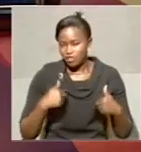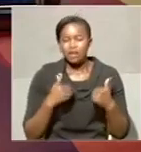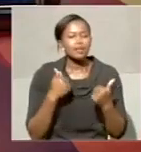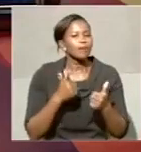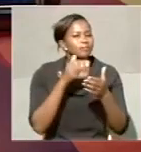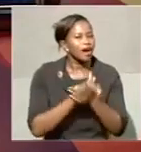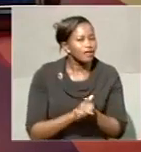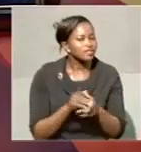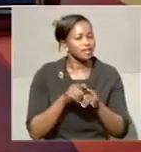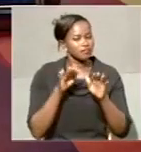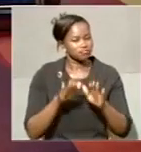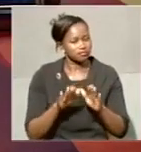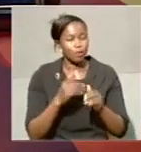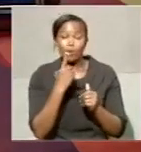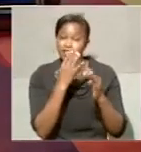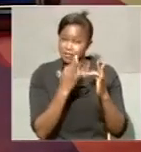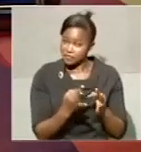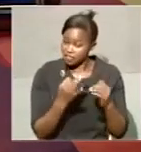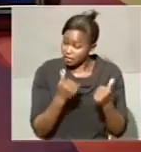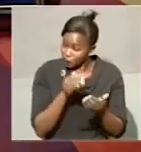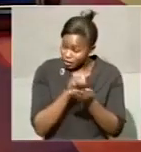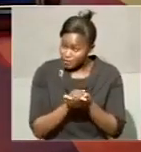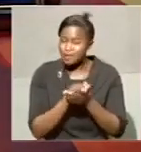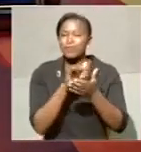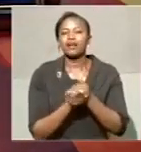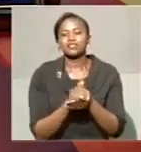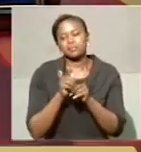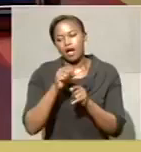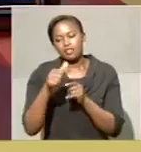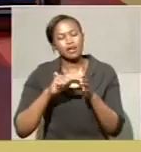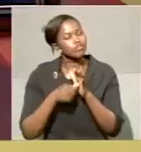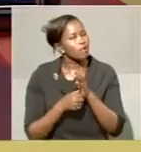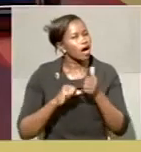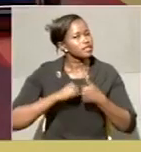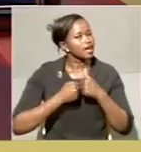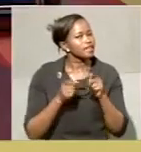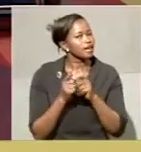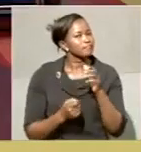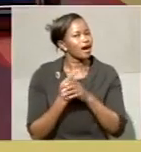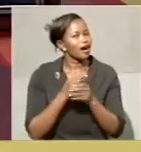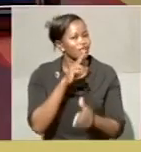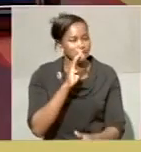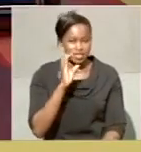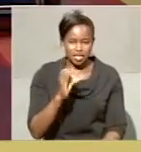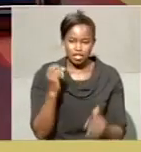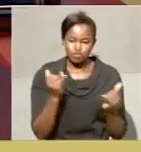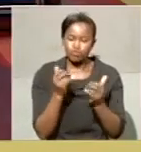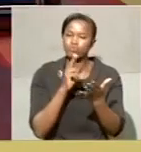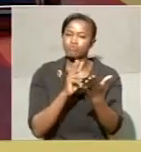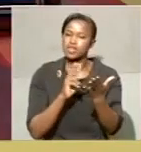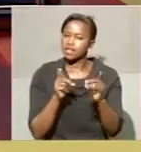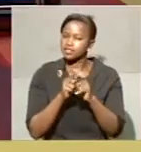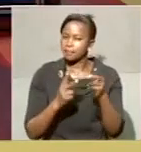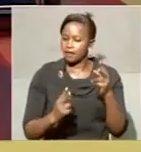getting married and settling down is one thing and maintaining it is another. This is a challenge that was bestowed on UBC's news anchor and